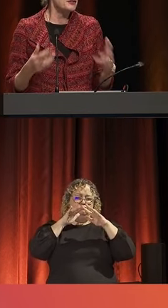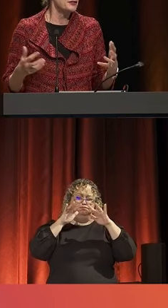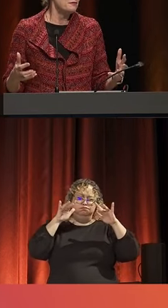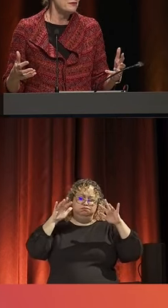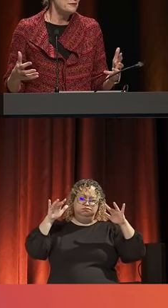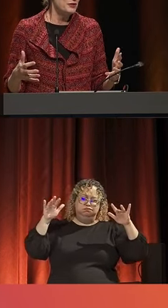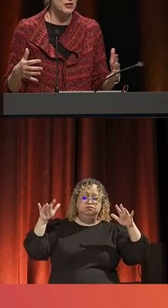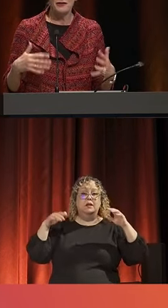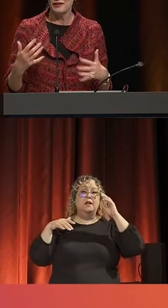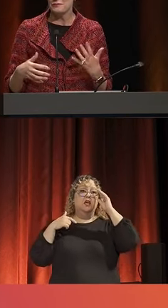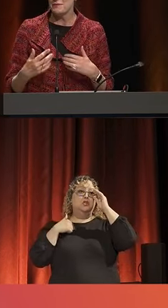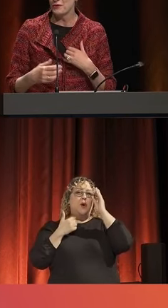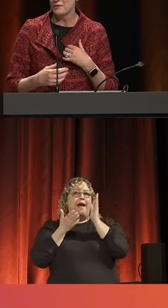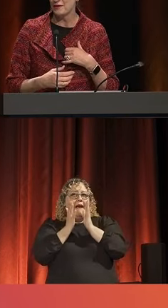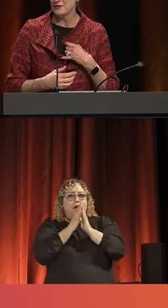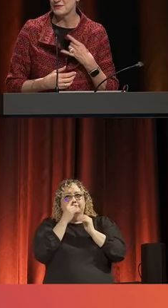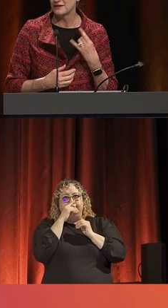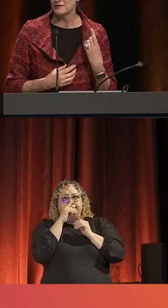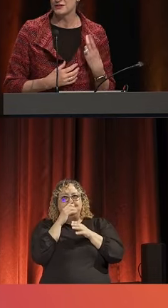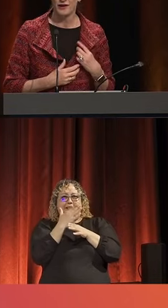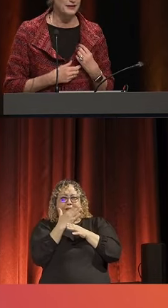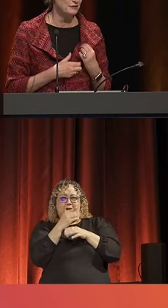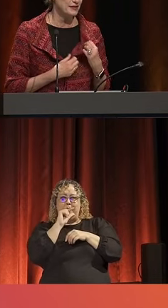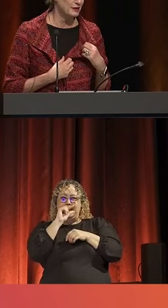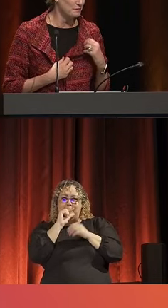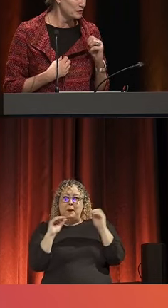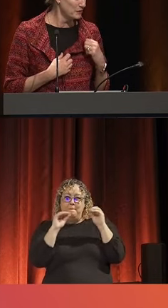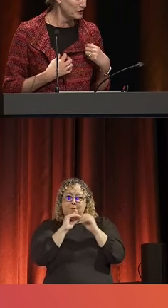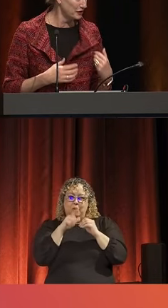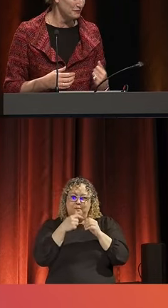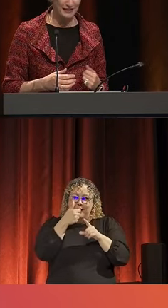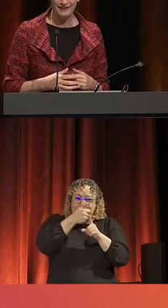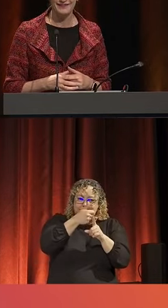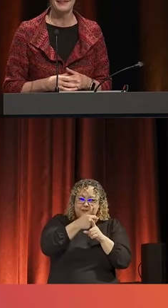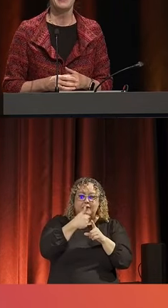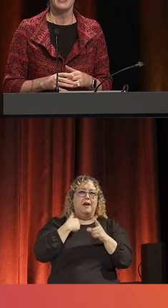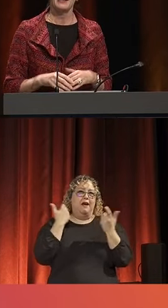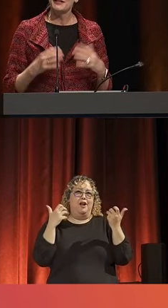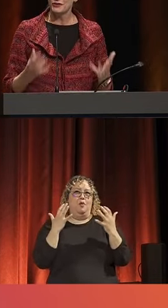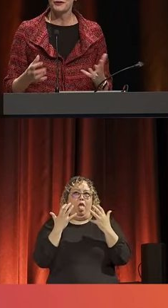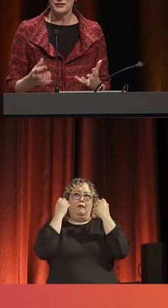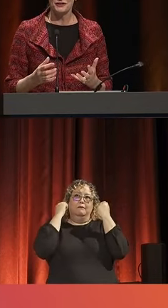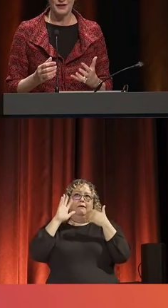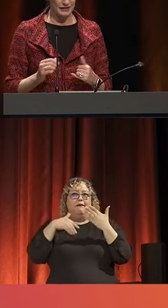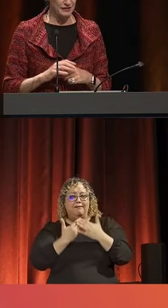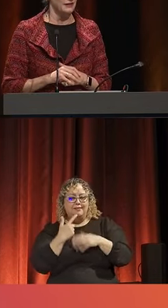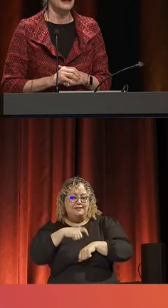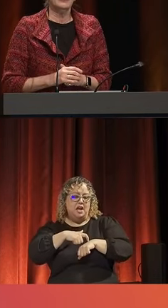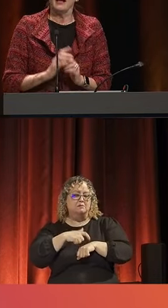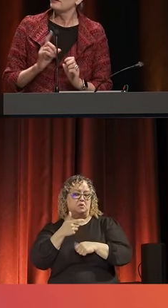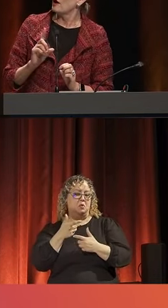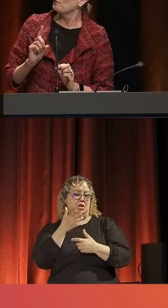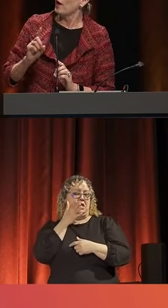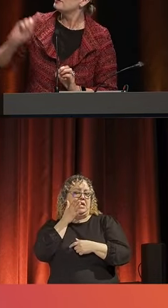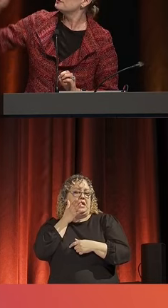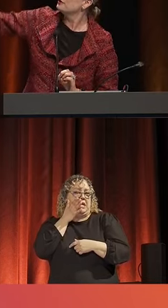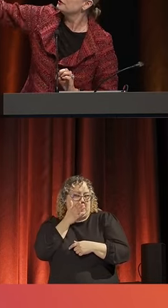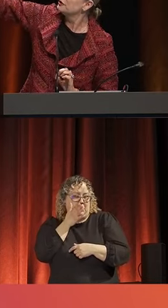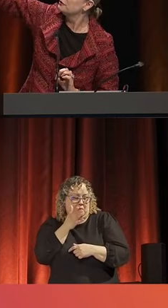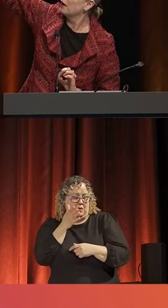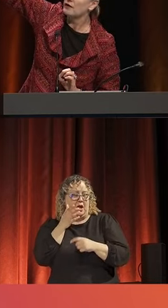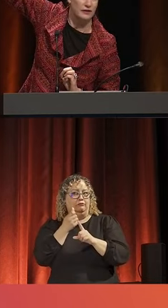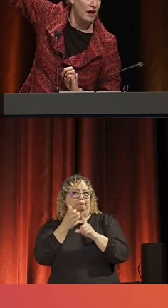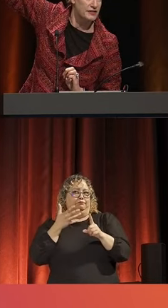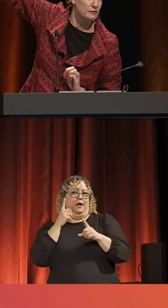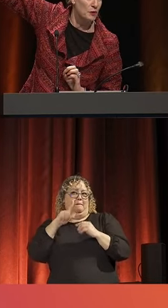I asked him if he would share a little bit more about himself so that I don't take up too much time here, and he's going to do that. And I do want you